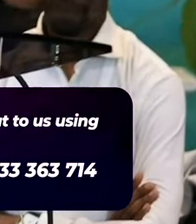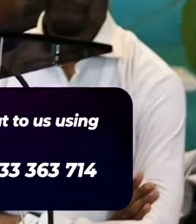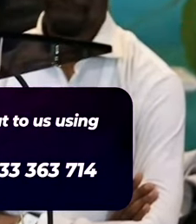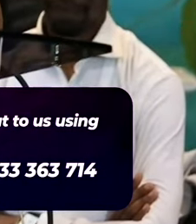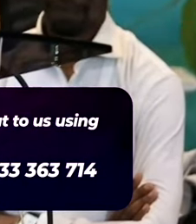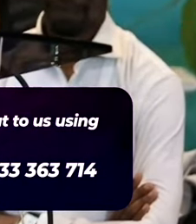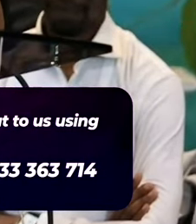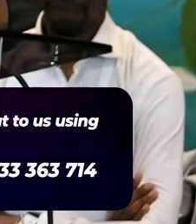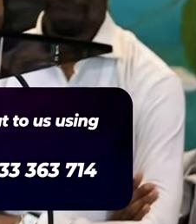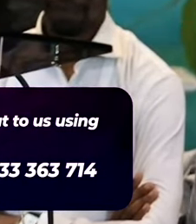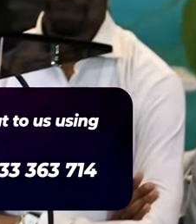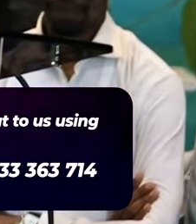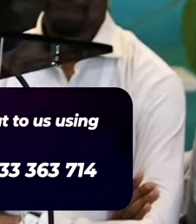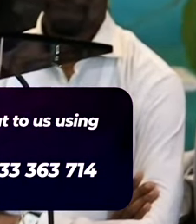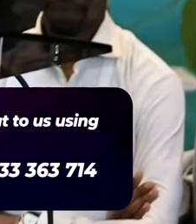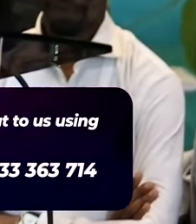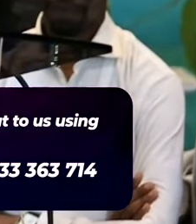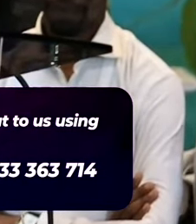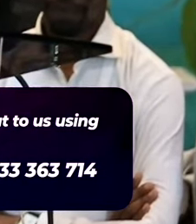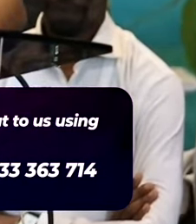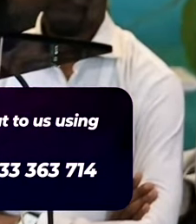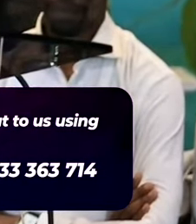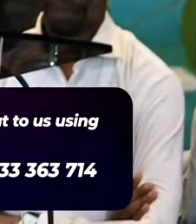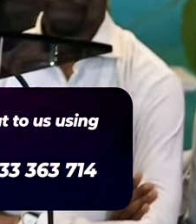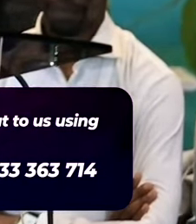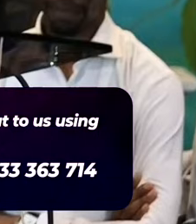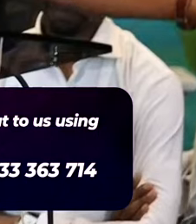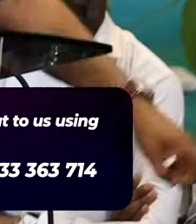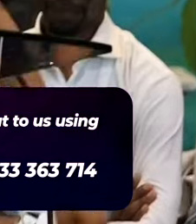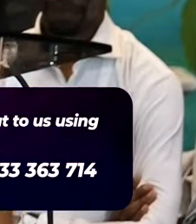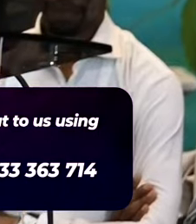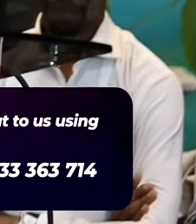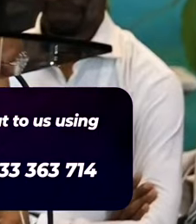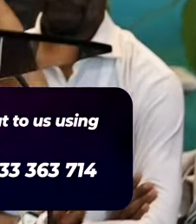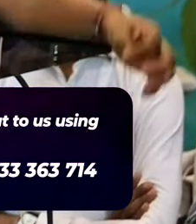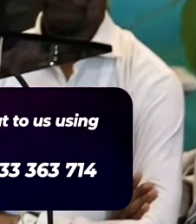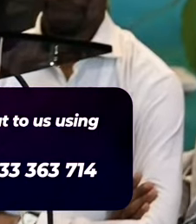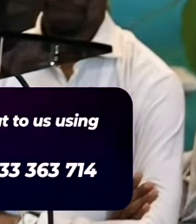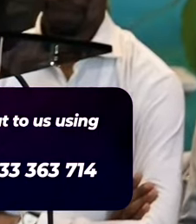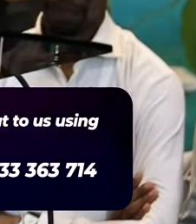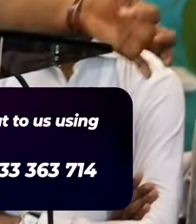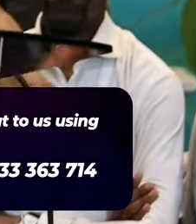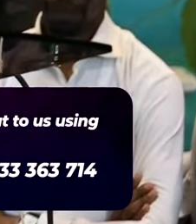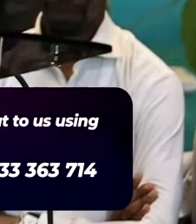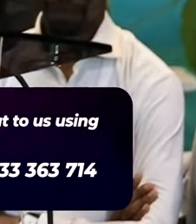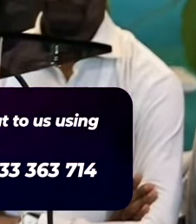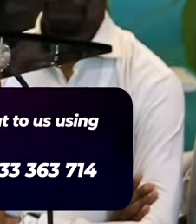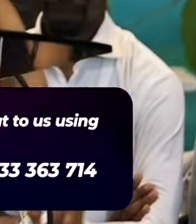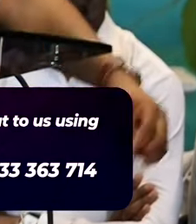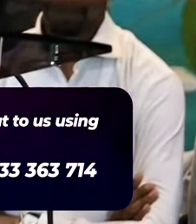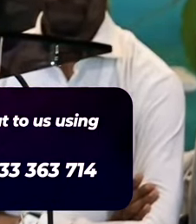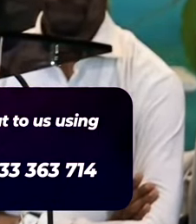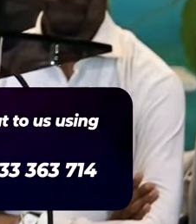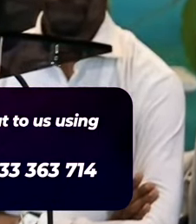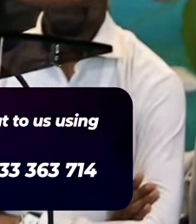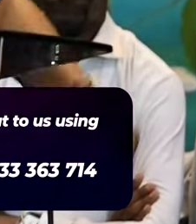who are meant to be joined together and they do not know themselves. They are even unaware.